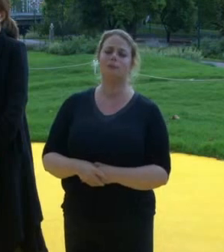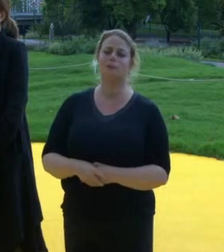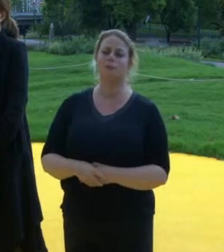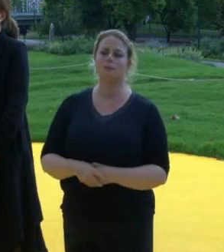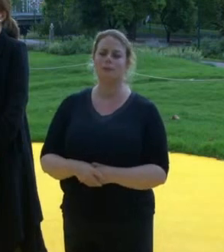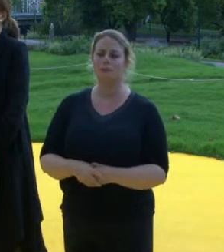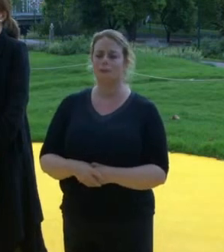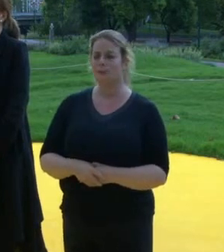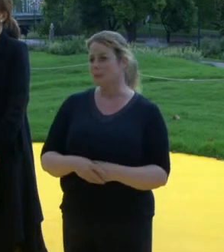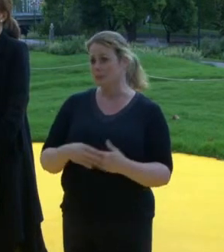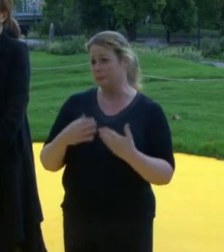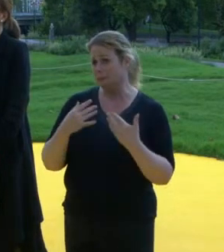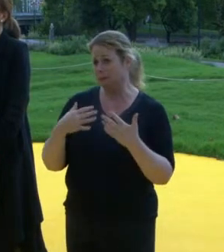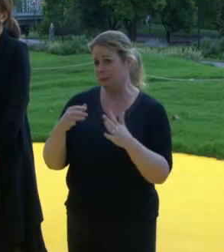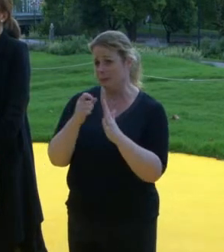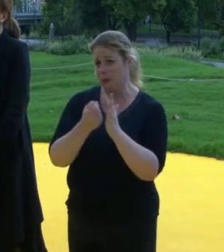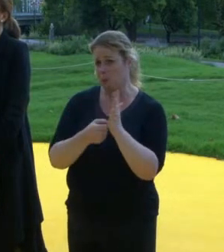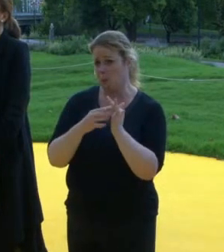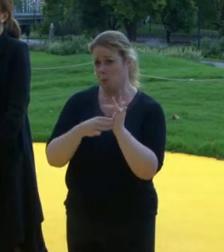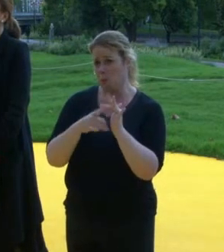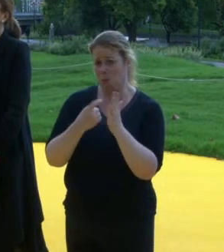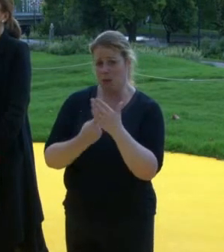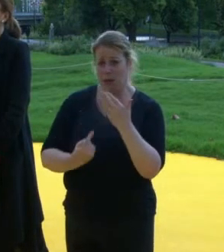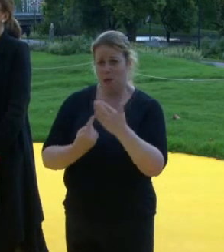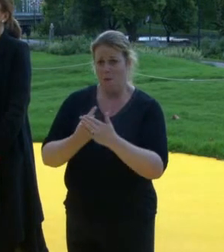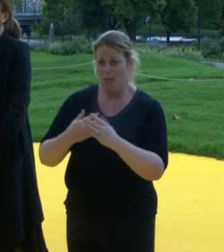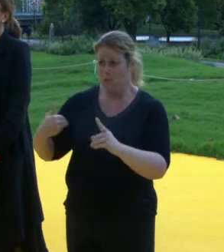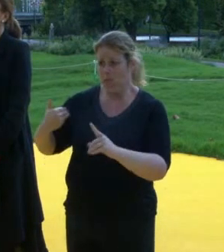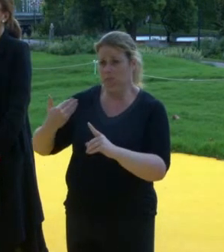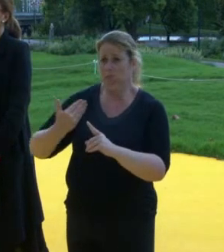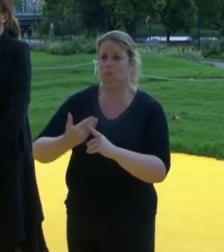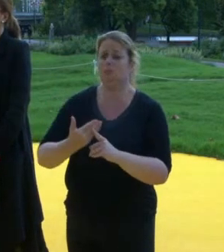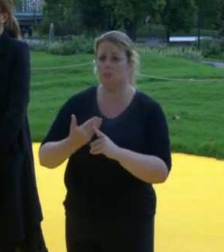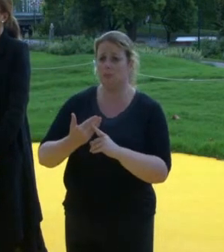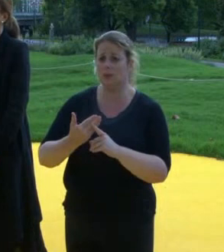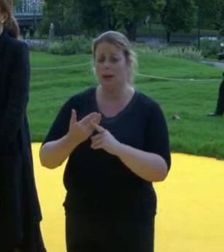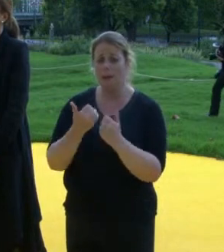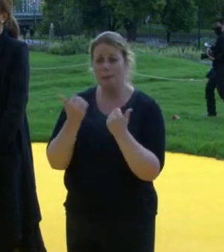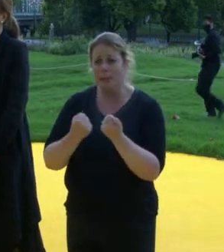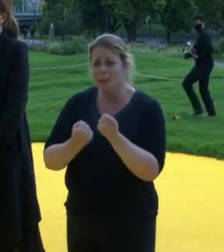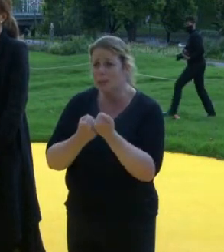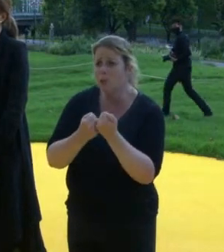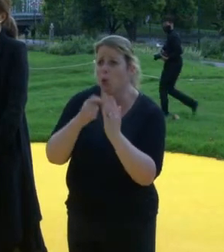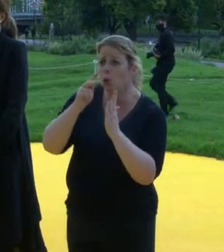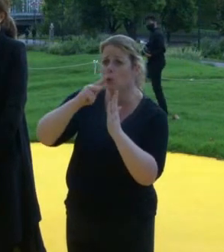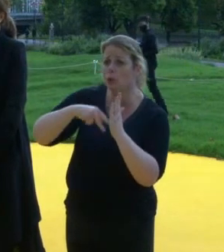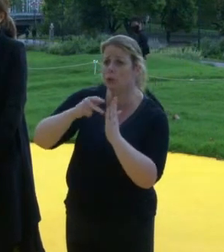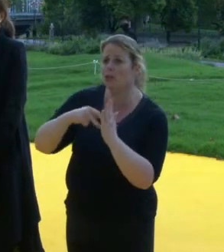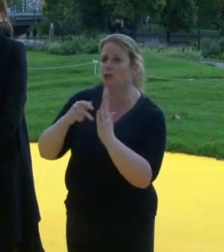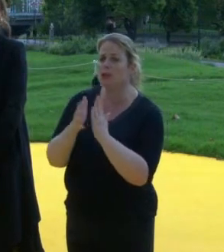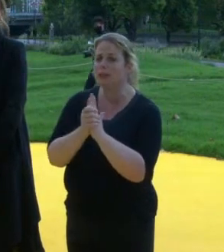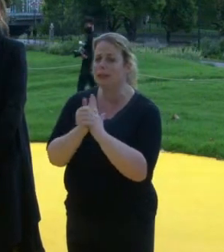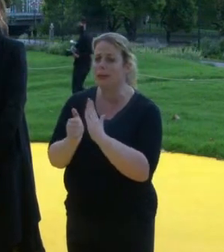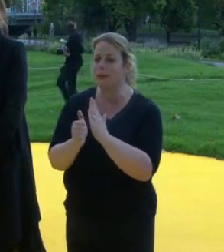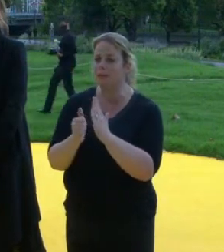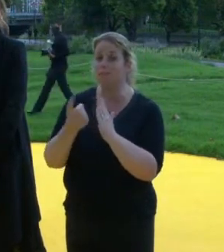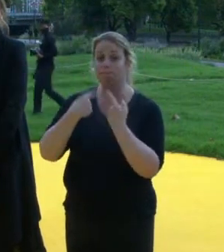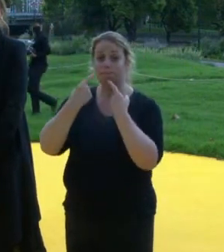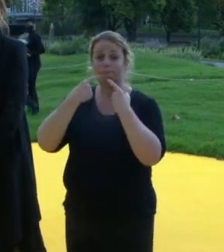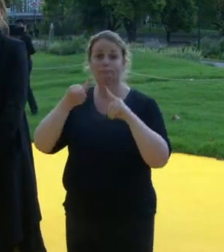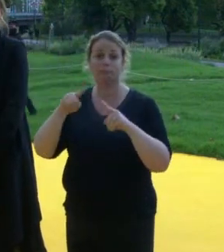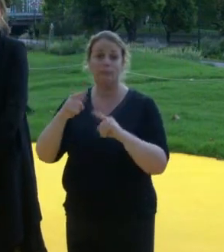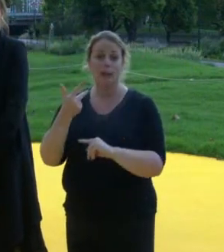organisations working year-round in Victoria to nurture and support our literary talent. And a few weeks ago, I announced an $85 million package for